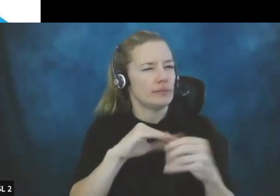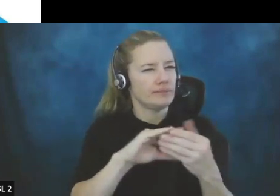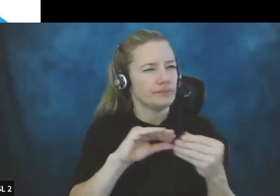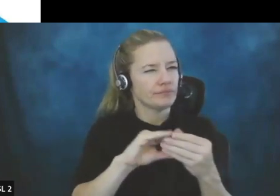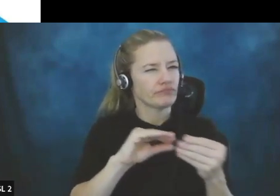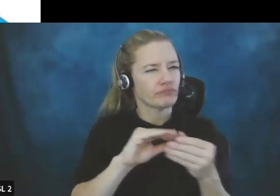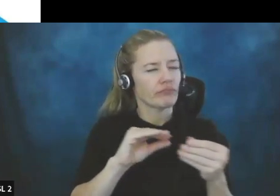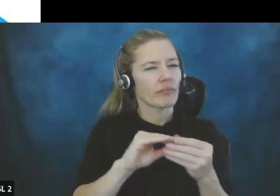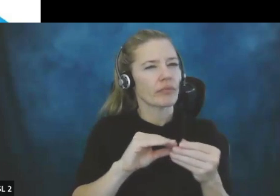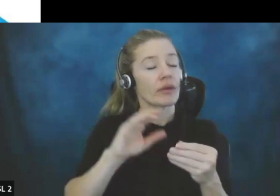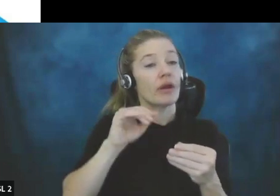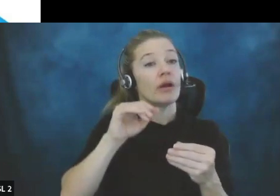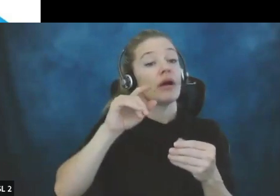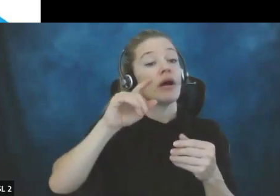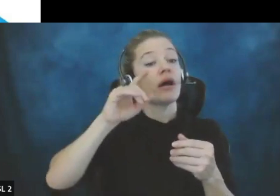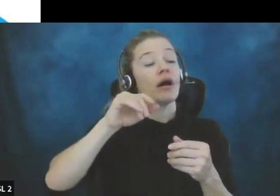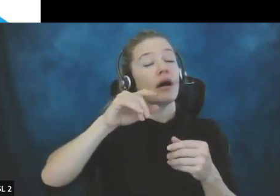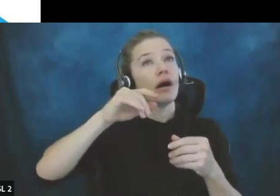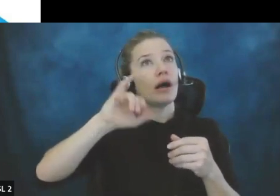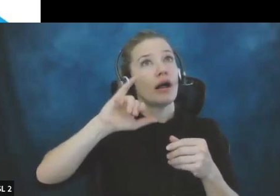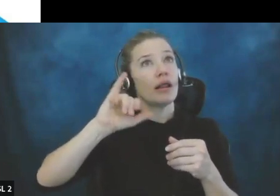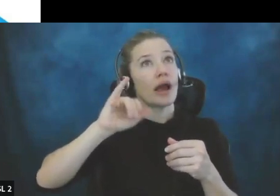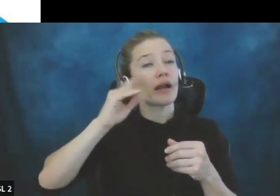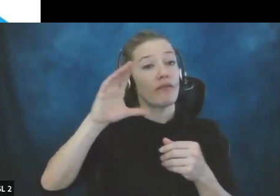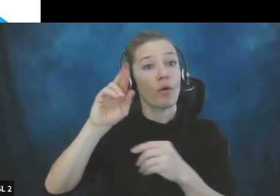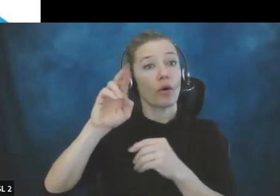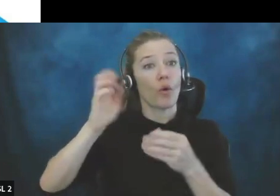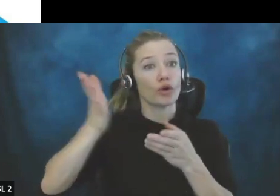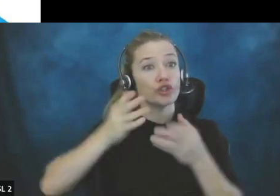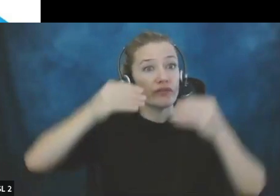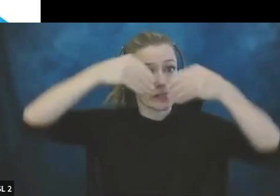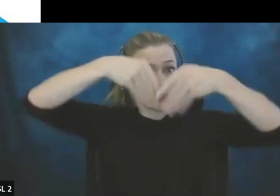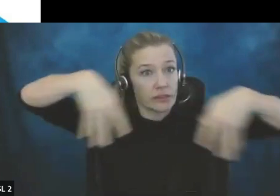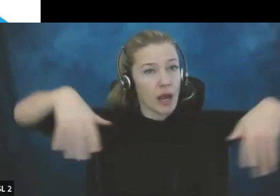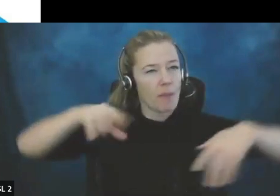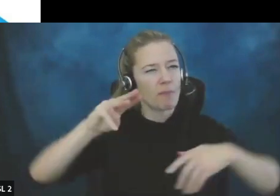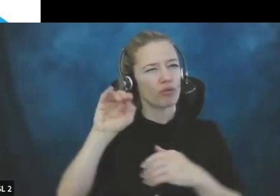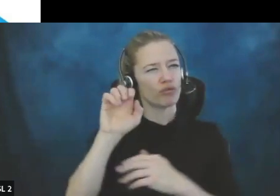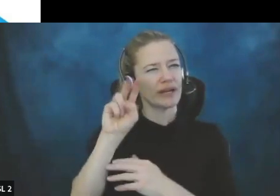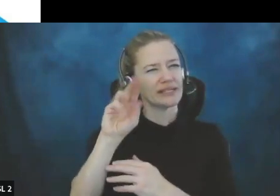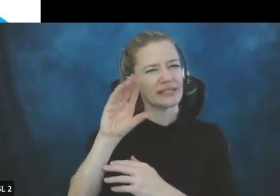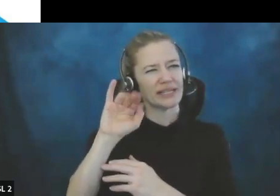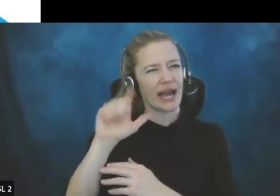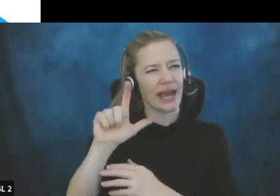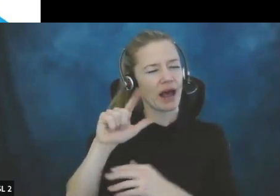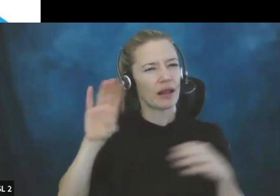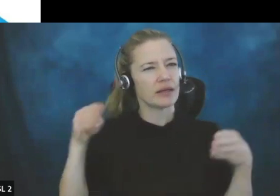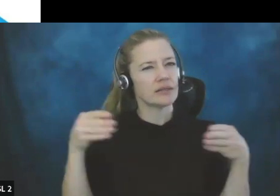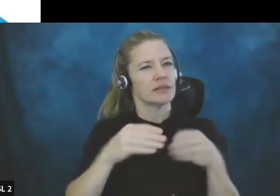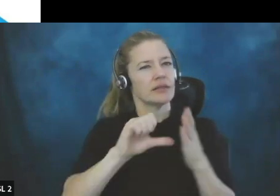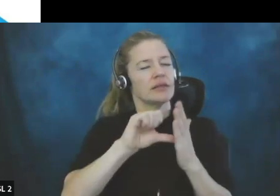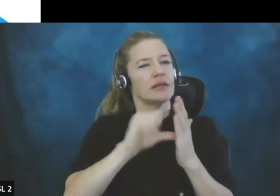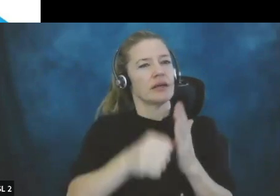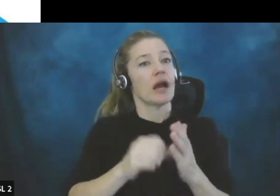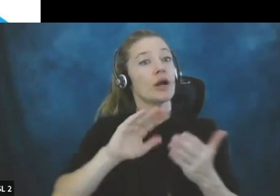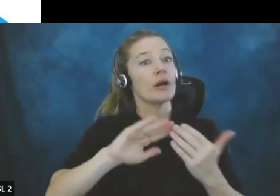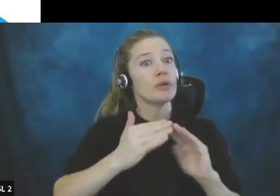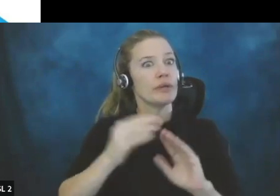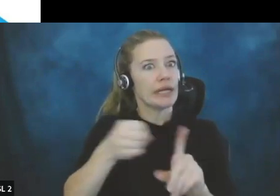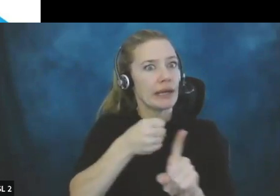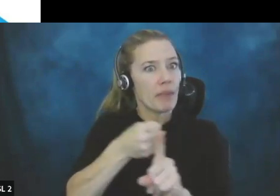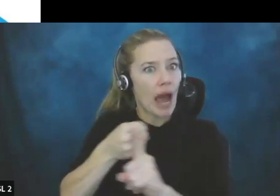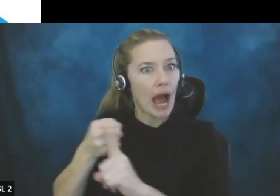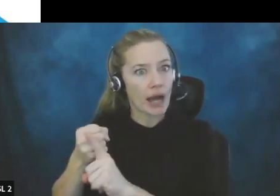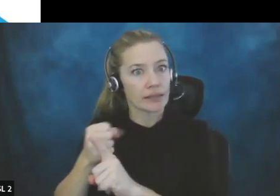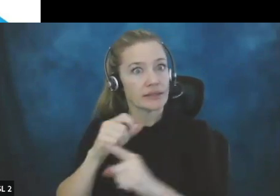say, kind of as an umbrella to the state and federal core services, Marin CIL has categorized community